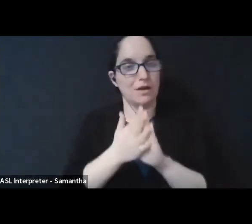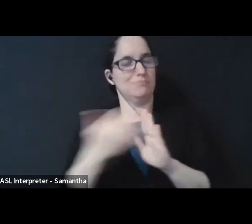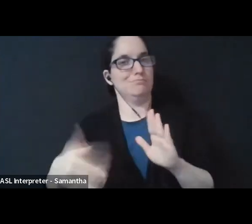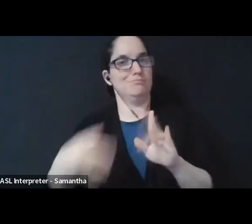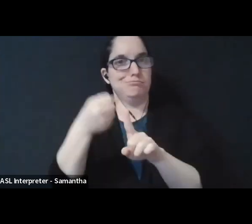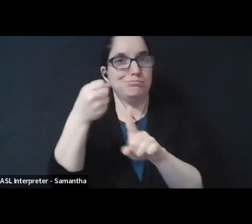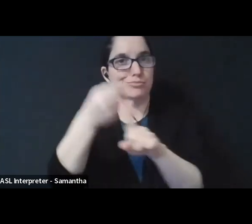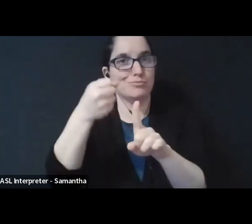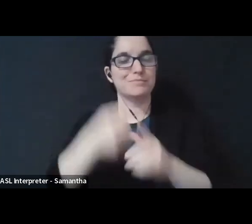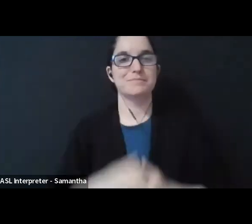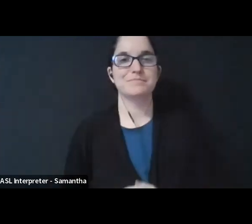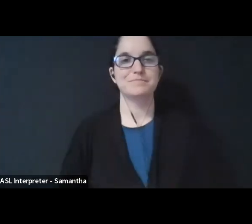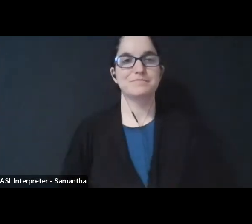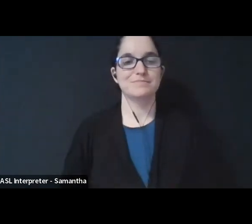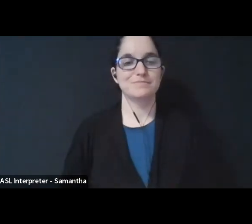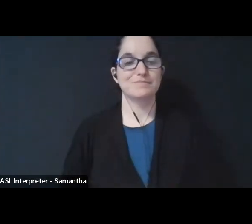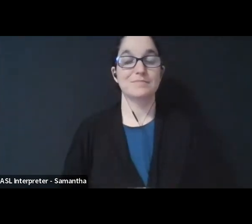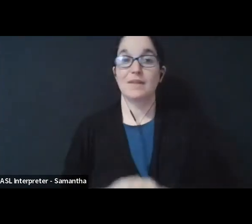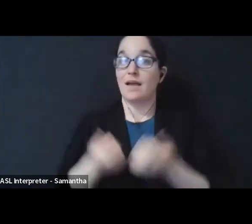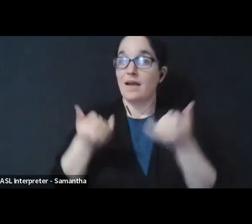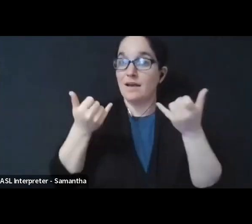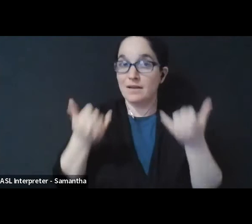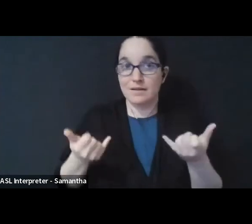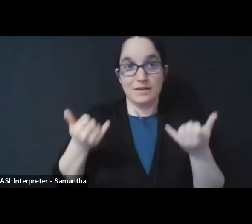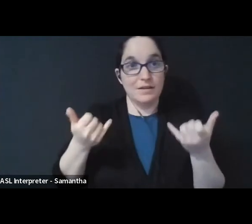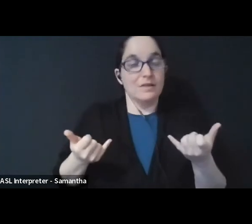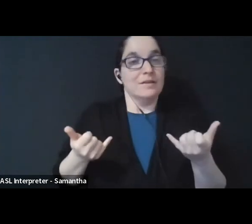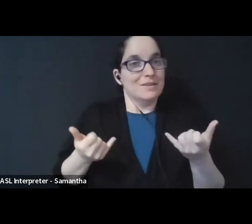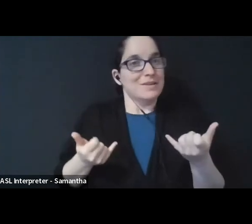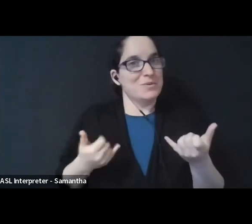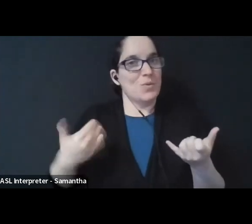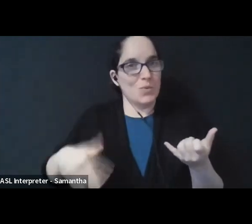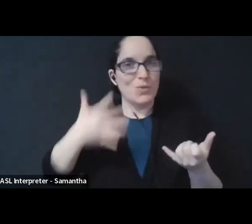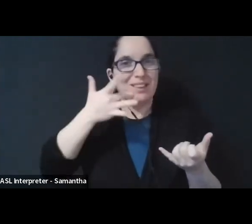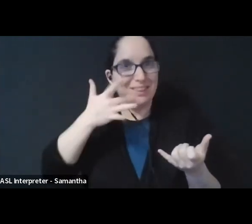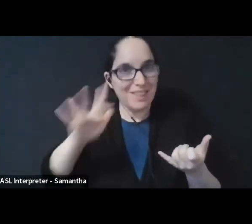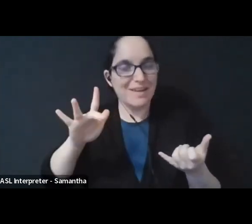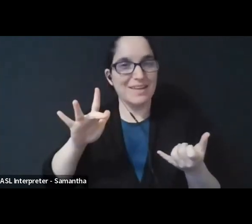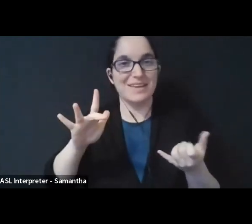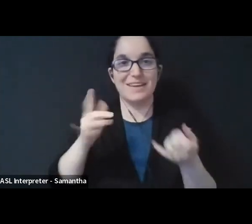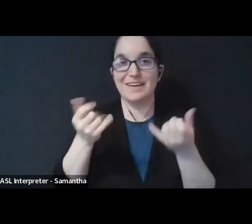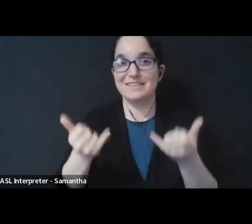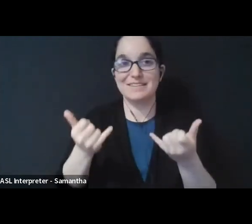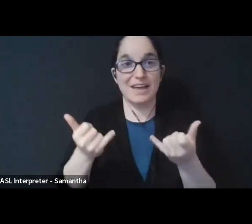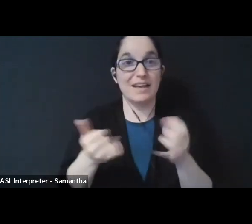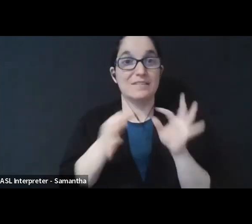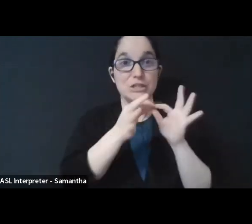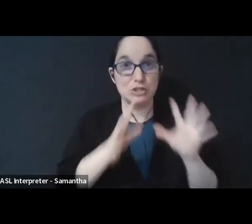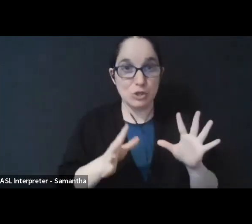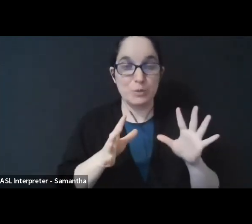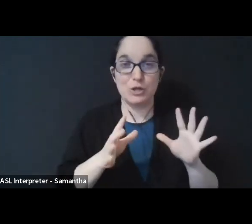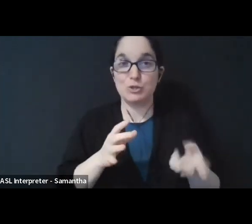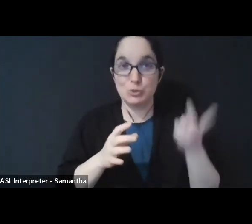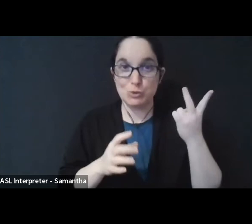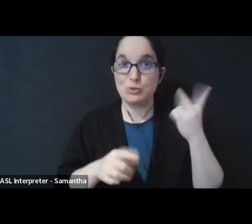So I want to let you all know that we are really fortunate today to have interpretation in